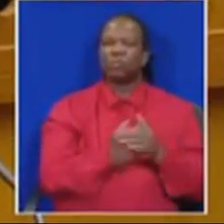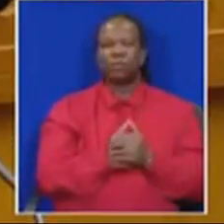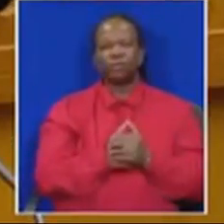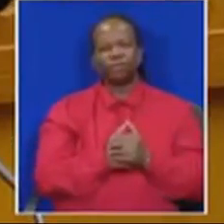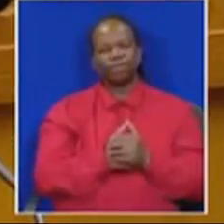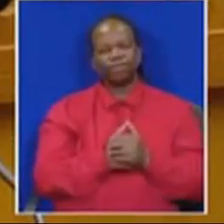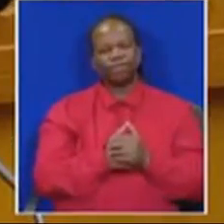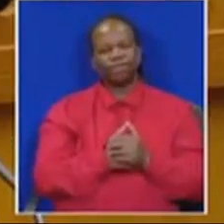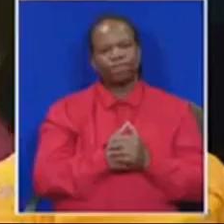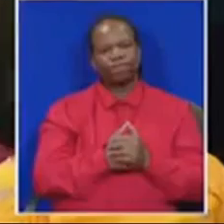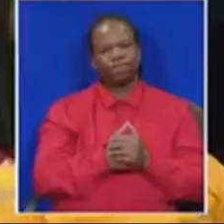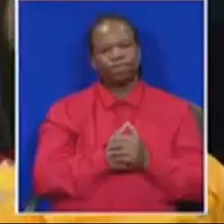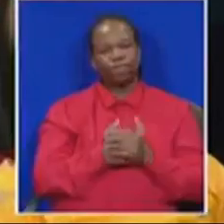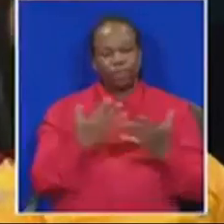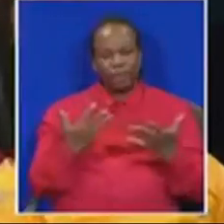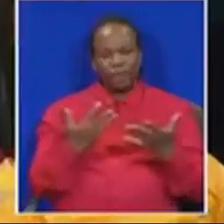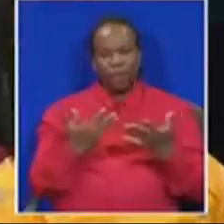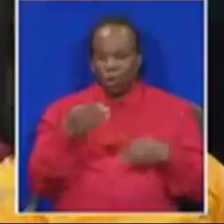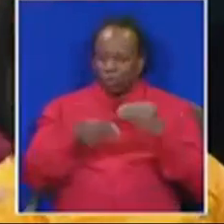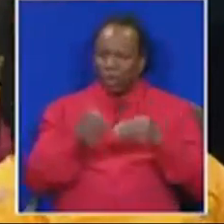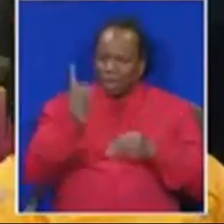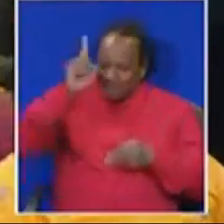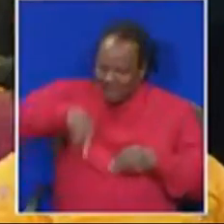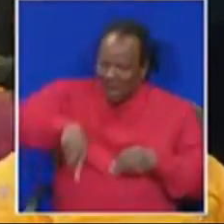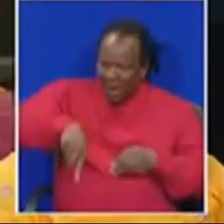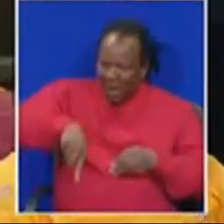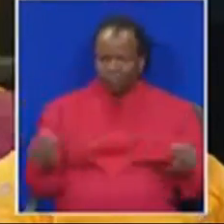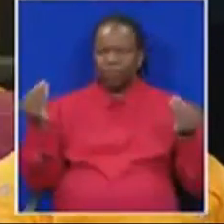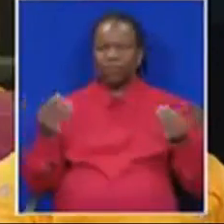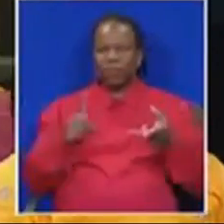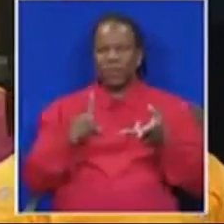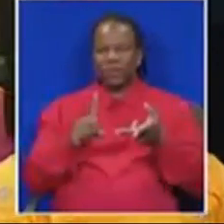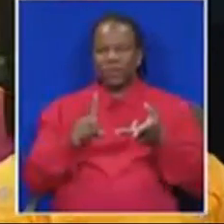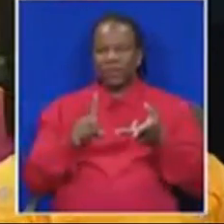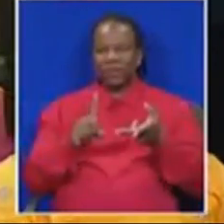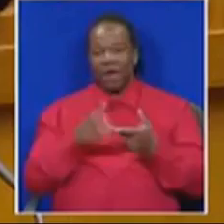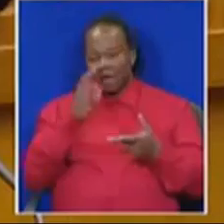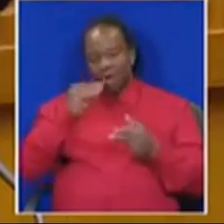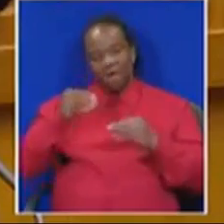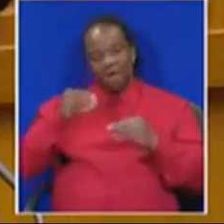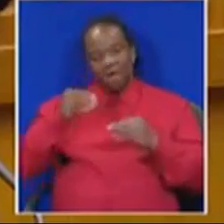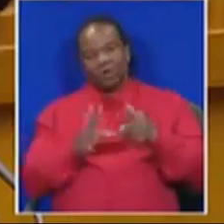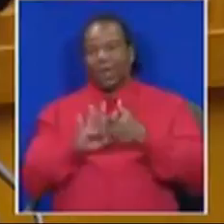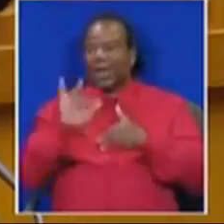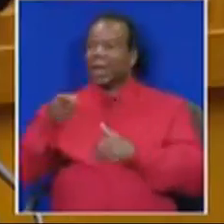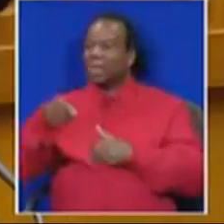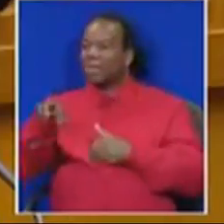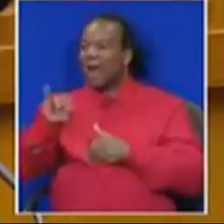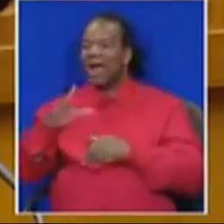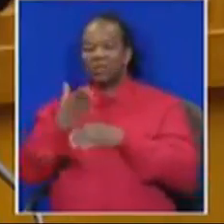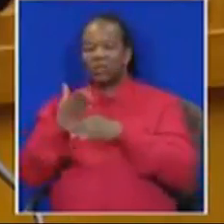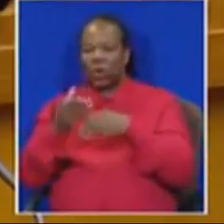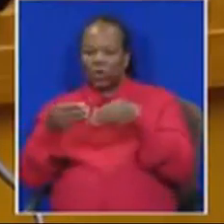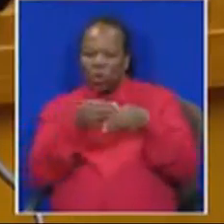We must fight corruption, we must fight fraud and collusion, as well as